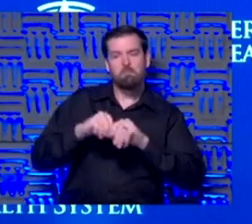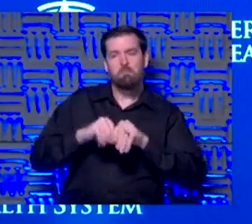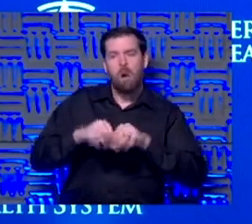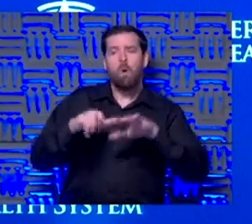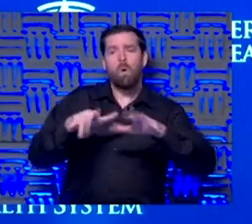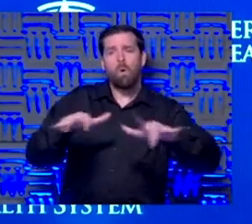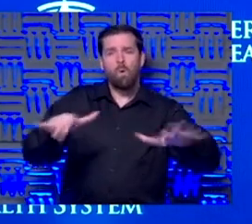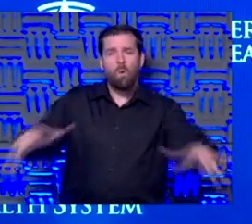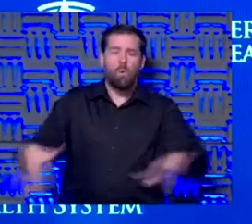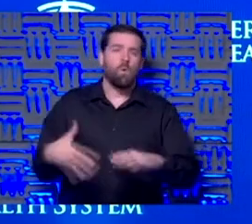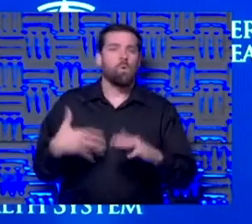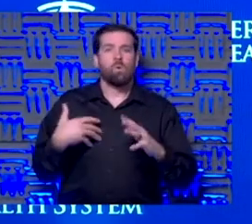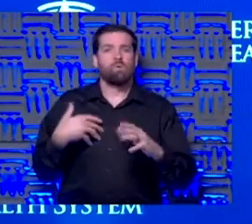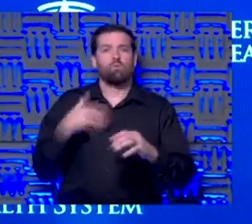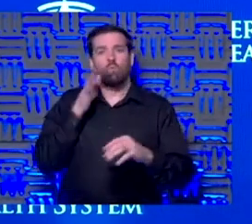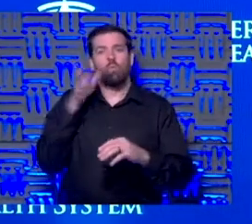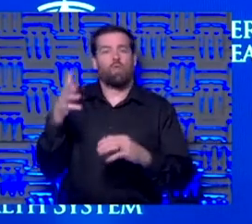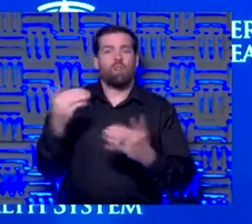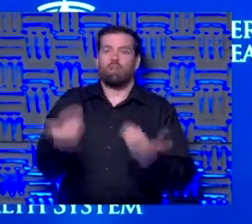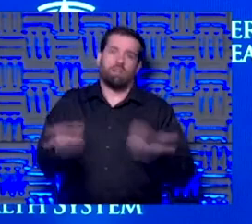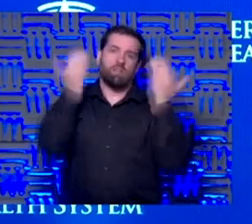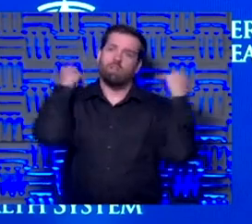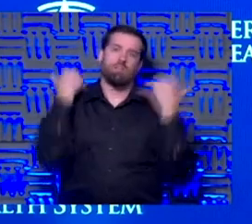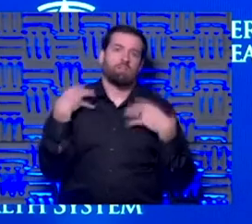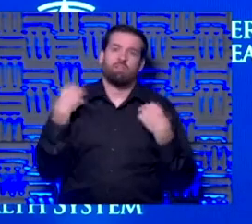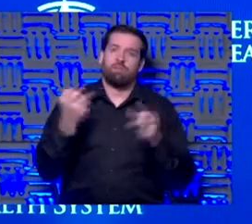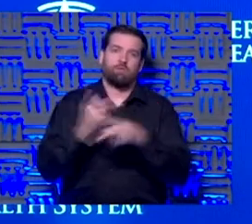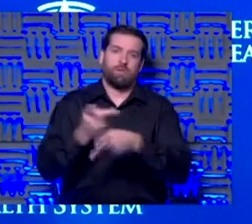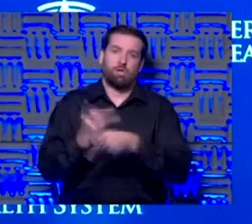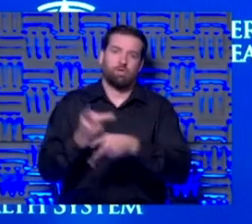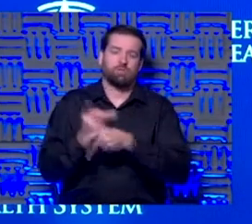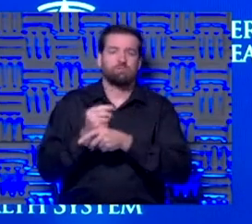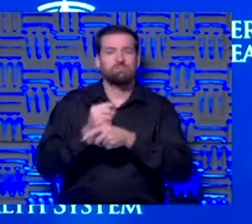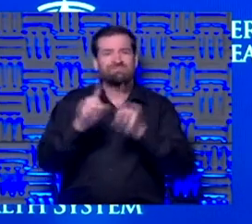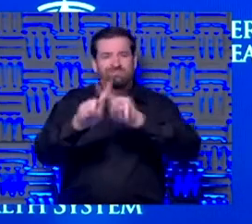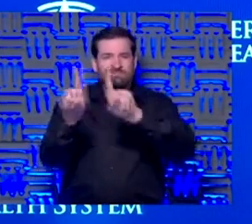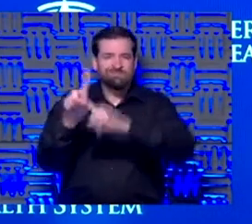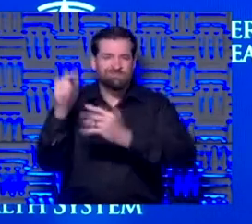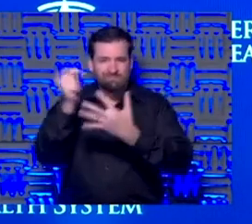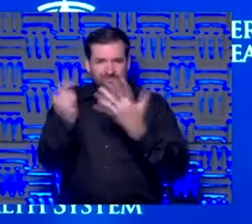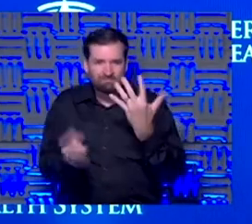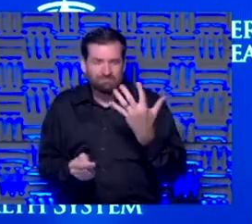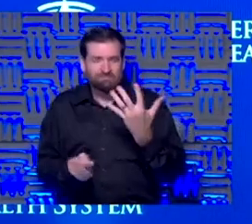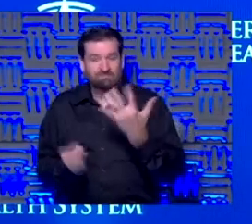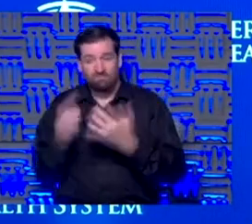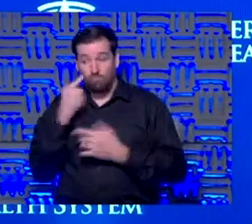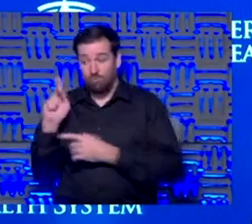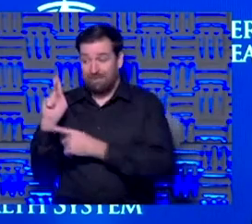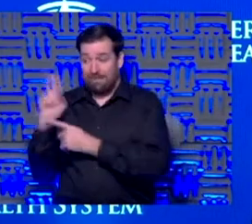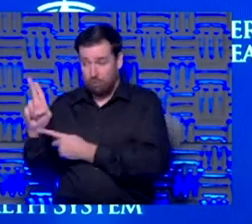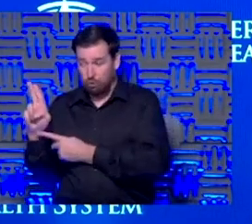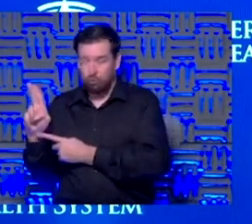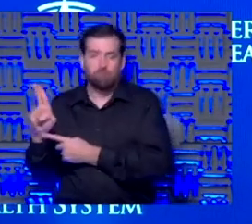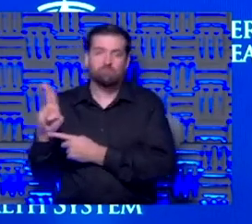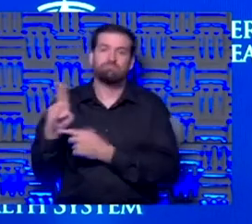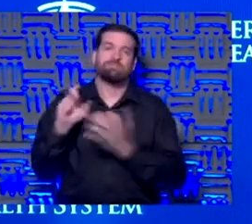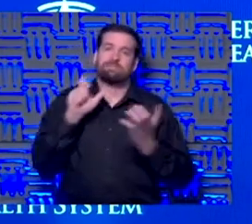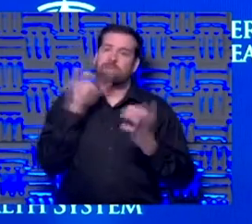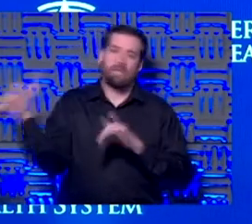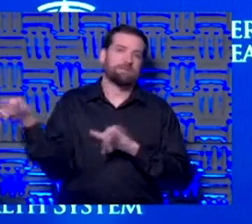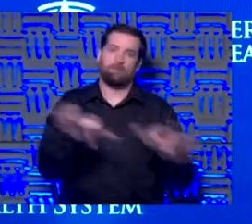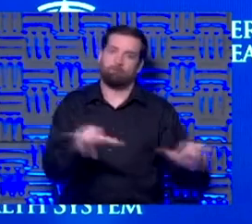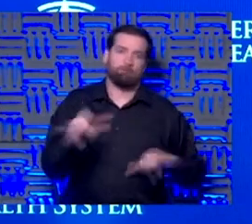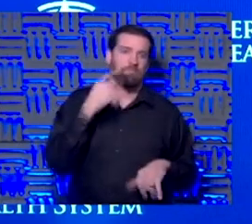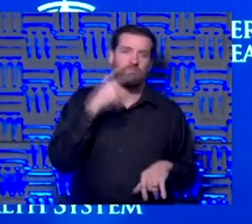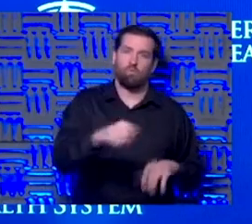that overwhelms a healthcare community. So there are a lot of different factors that are going on at KU that aren't true when we open up our elementary schools or the